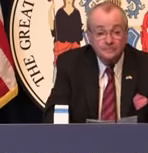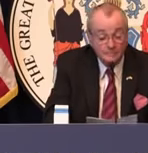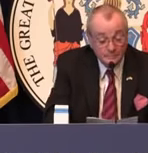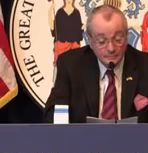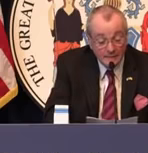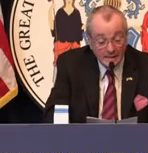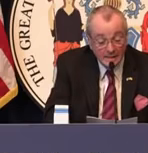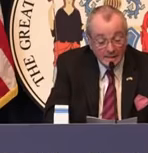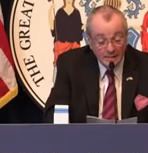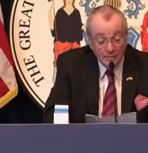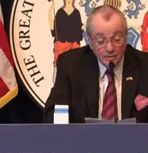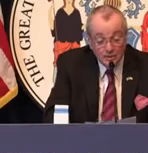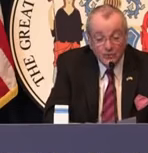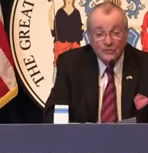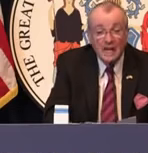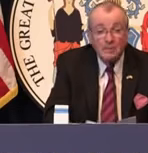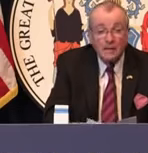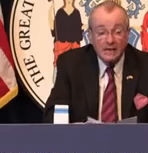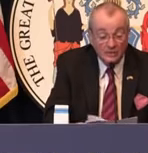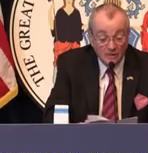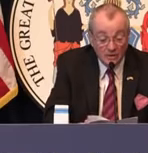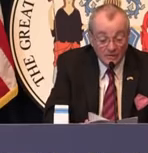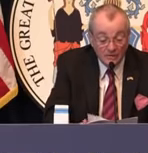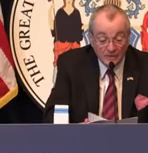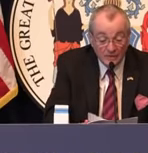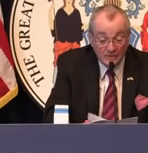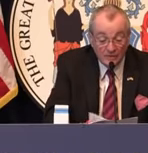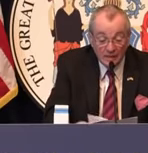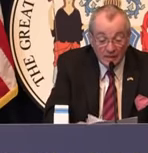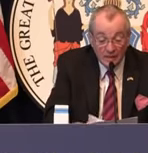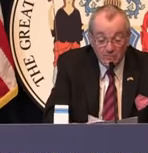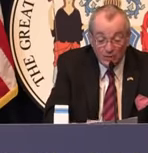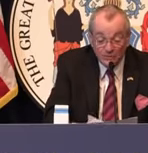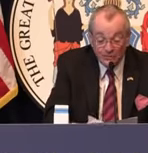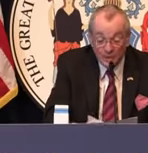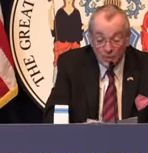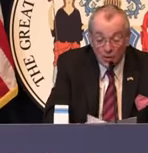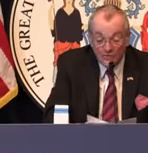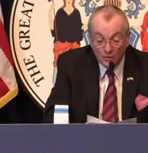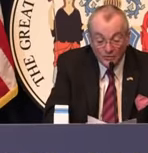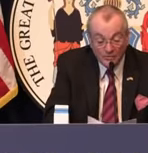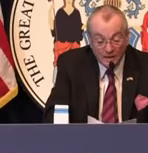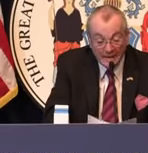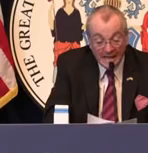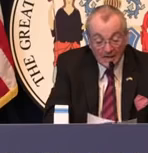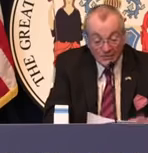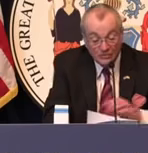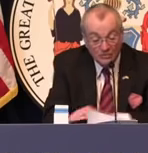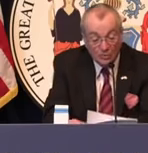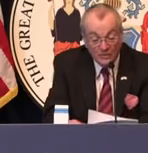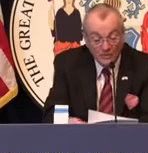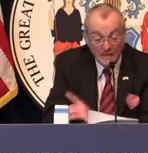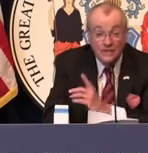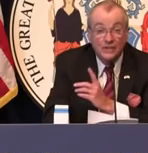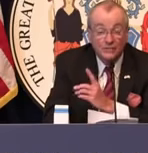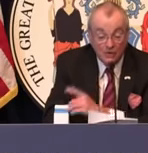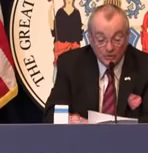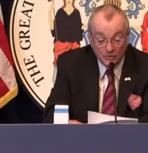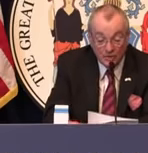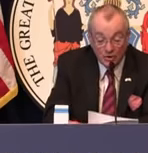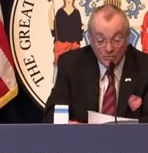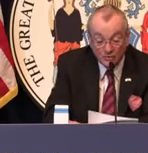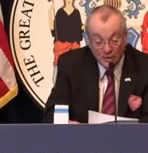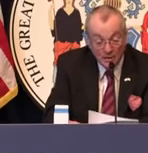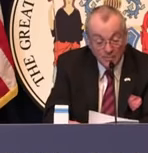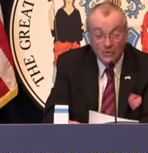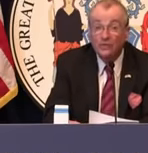it. Number 2, stabilizing our facilities and bolstering workforces by enhancing support for not just our